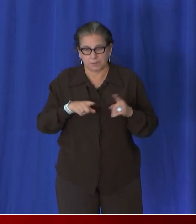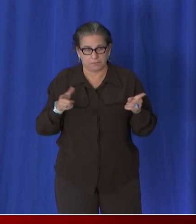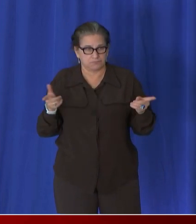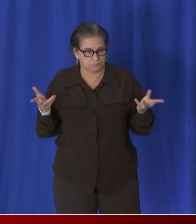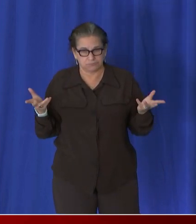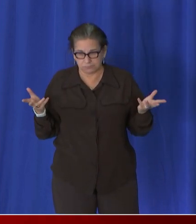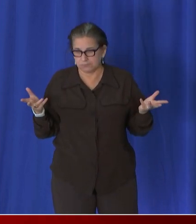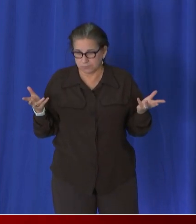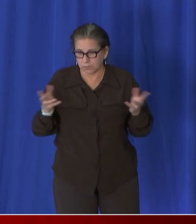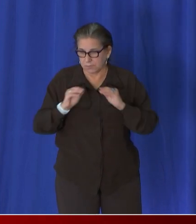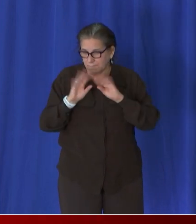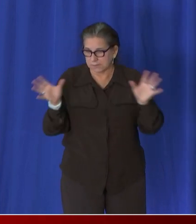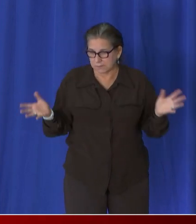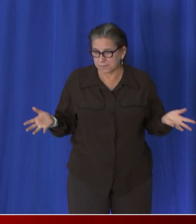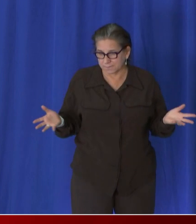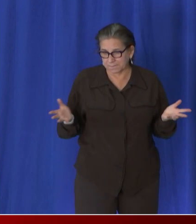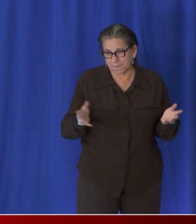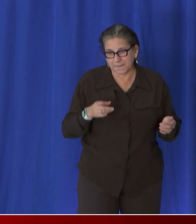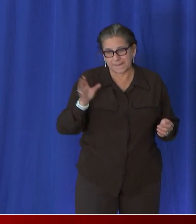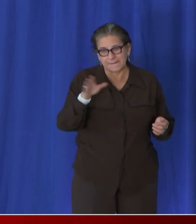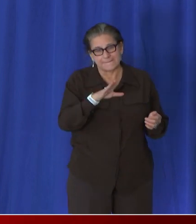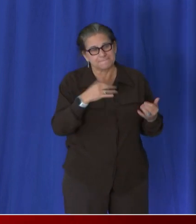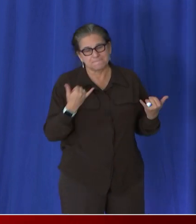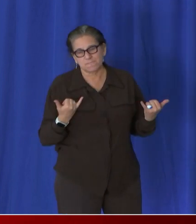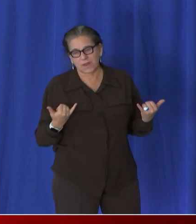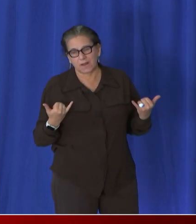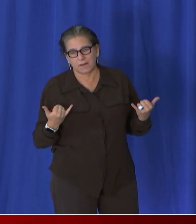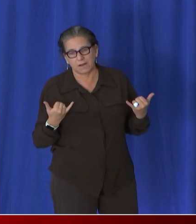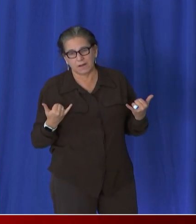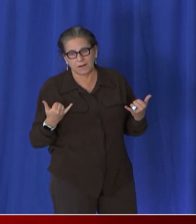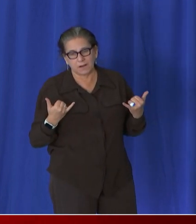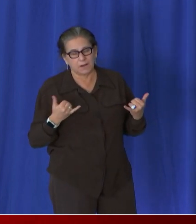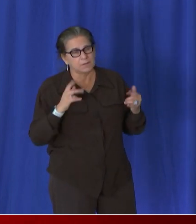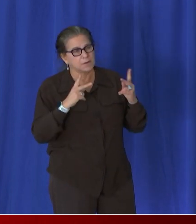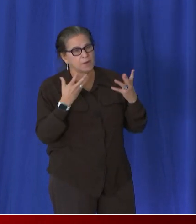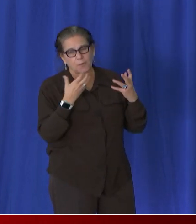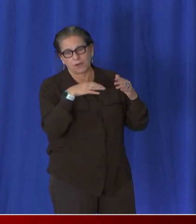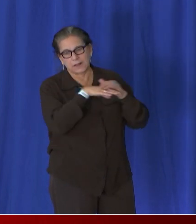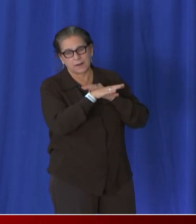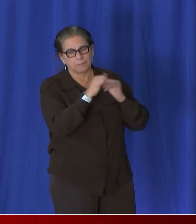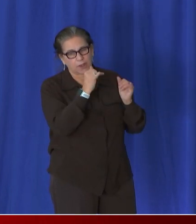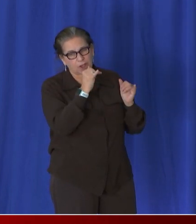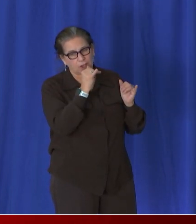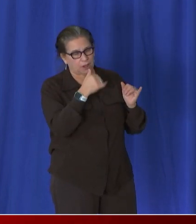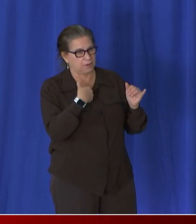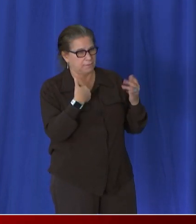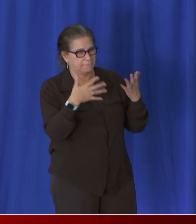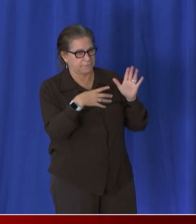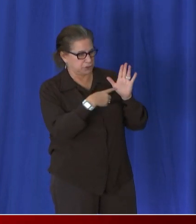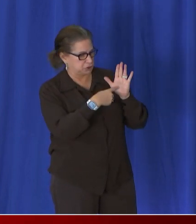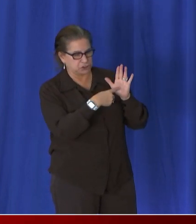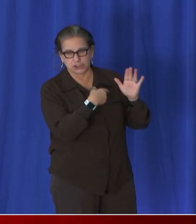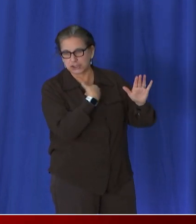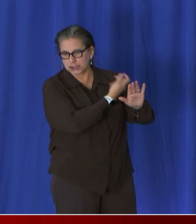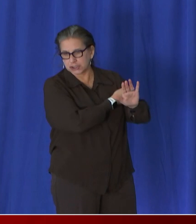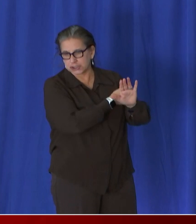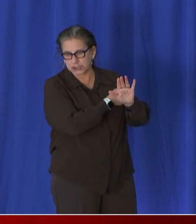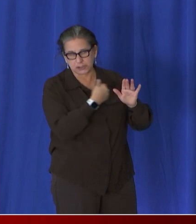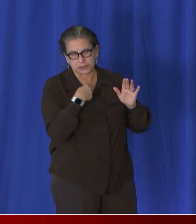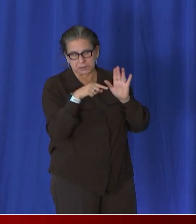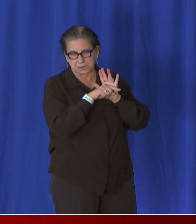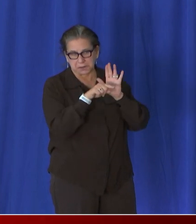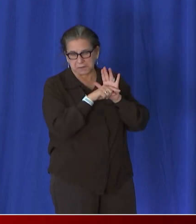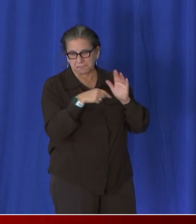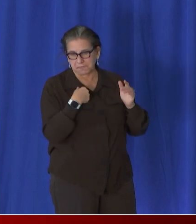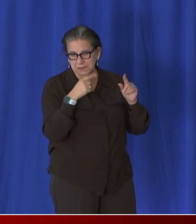having patrons or people visiting these businesses show a negative test in lieu of a vaccination? So that's not